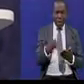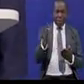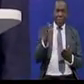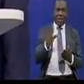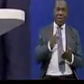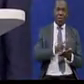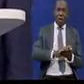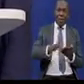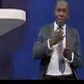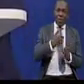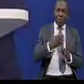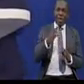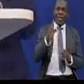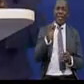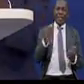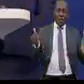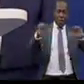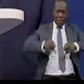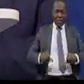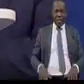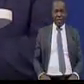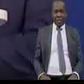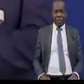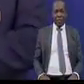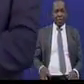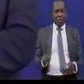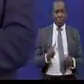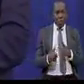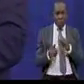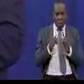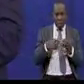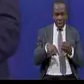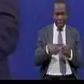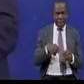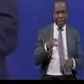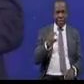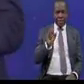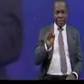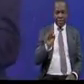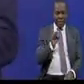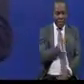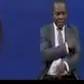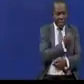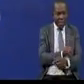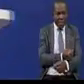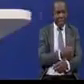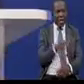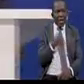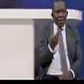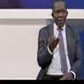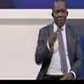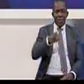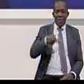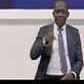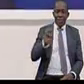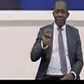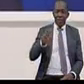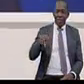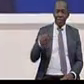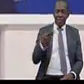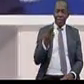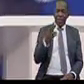Gideon, talk about Barak, talk about something, talk about Jephthah or David also,